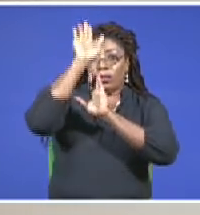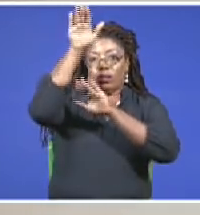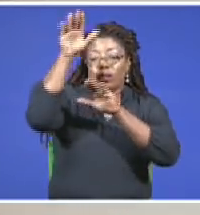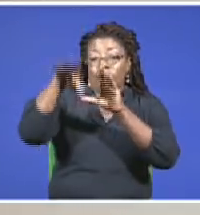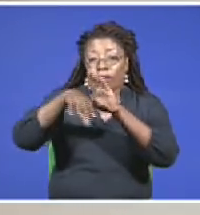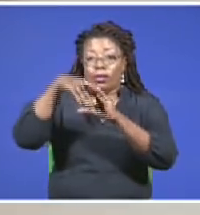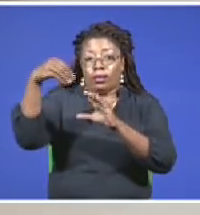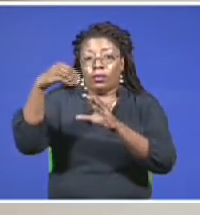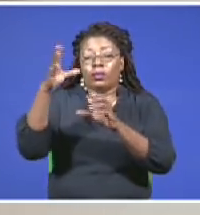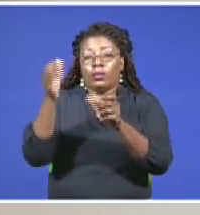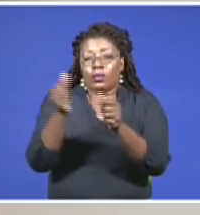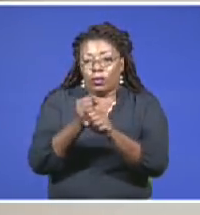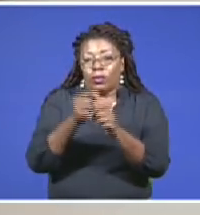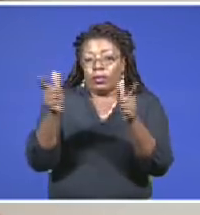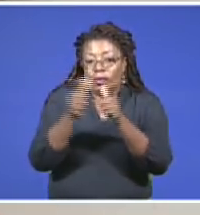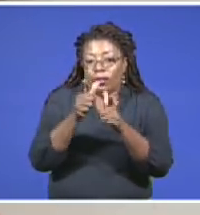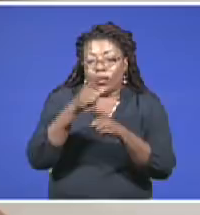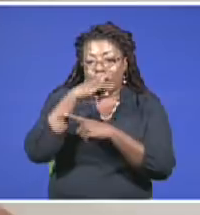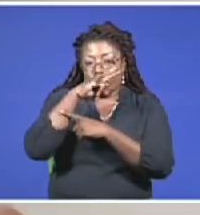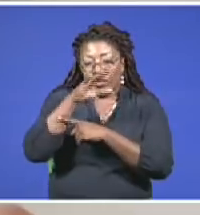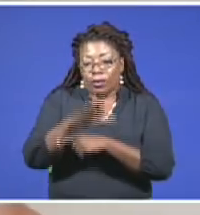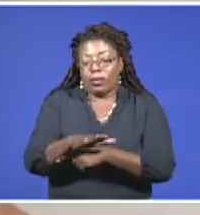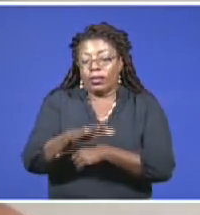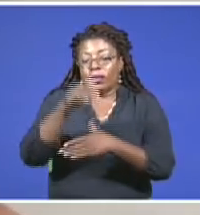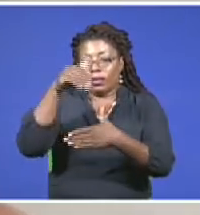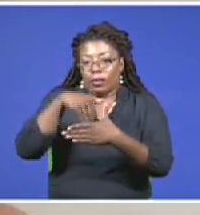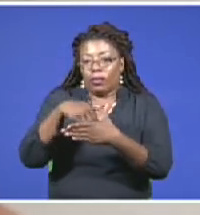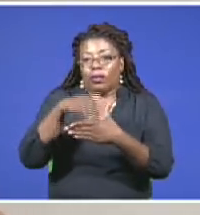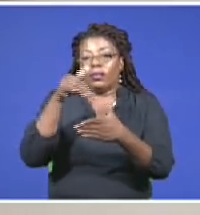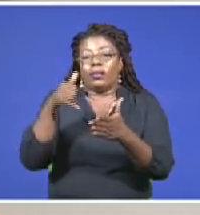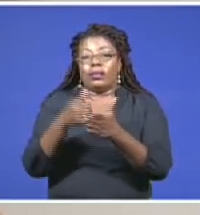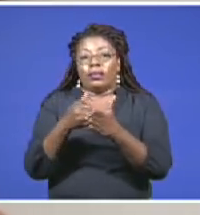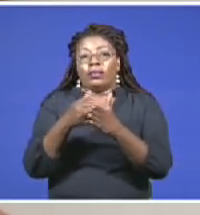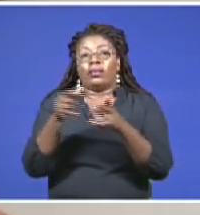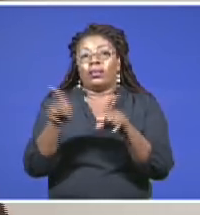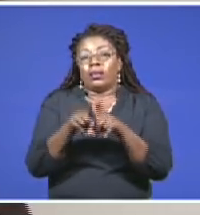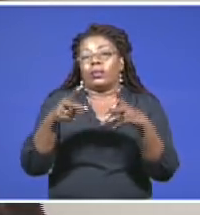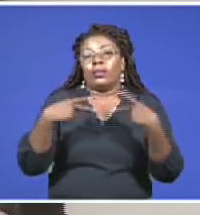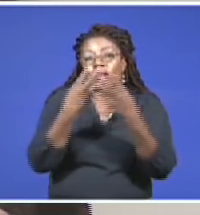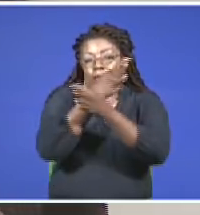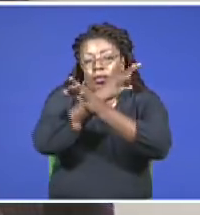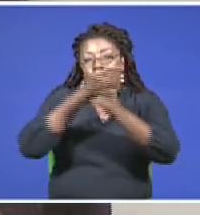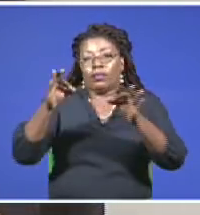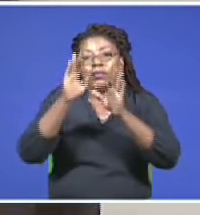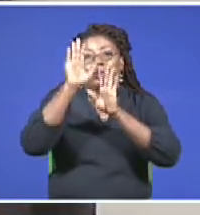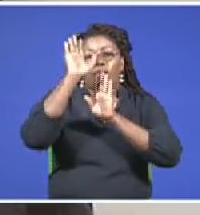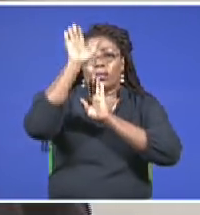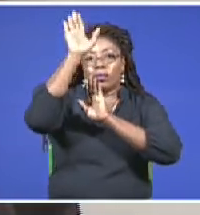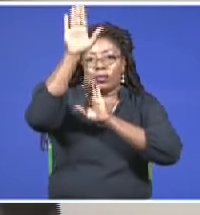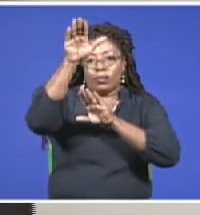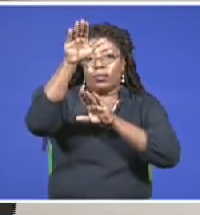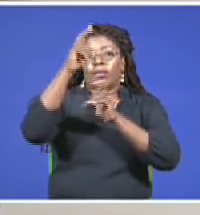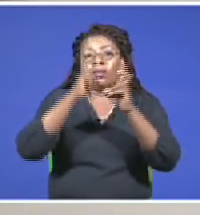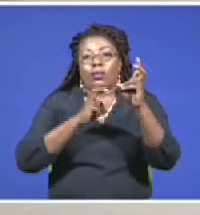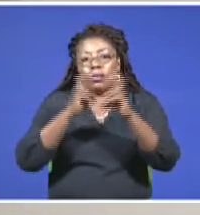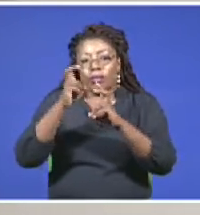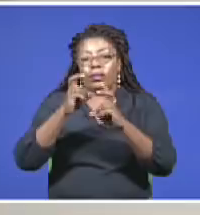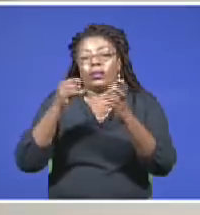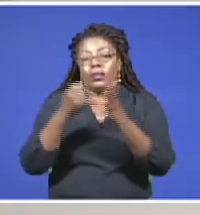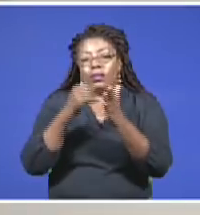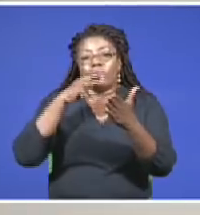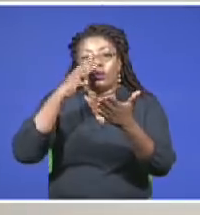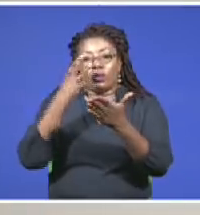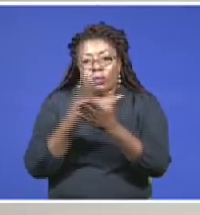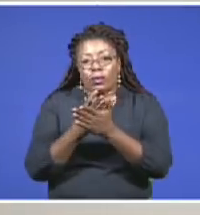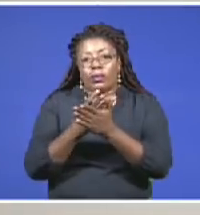got some of the little fellas who was in the gym, we got them involved, as well as we had a free throw competition. So it all went well. You know,